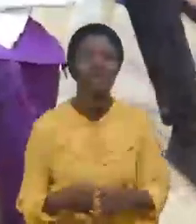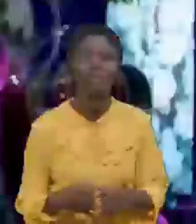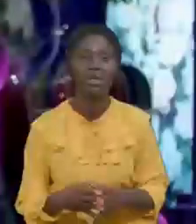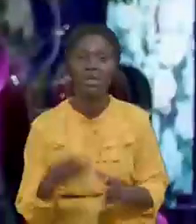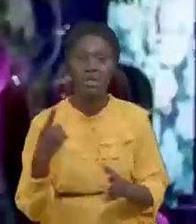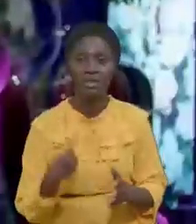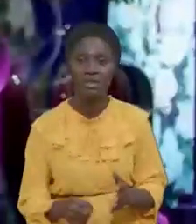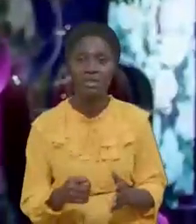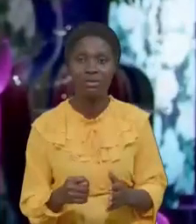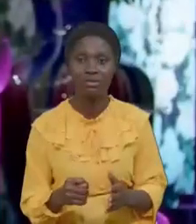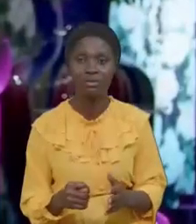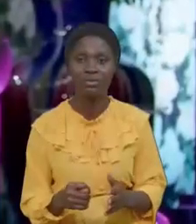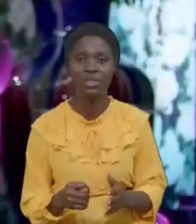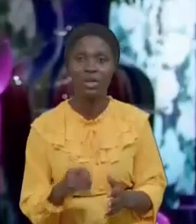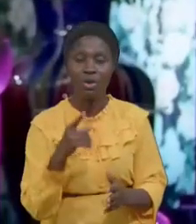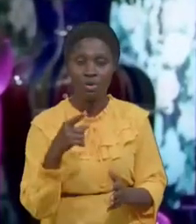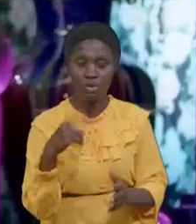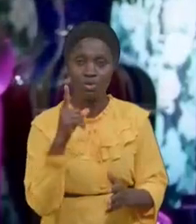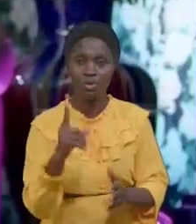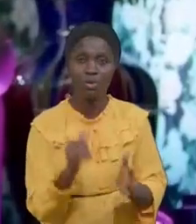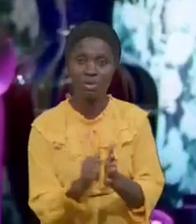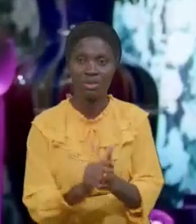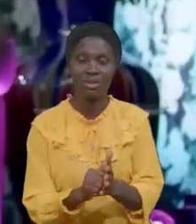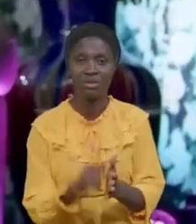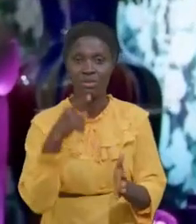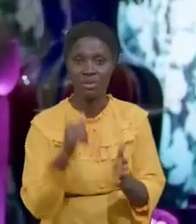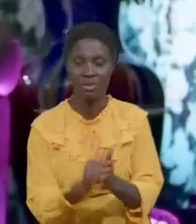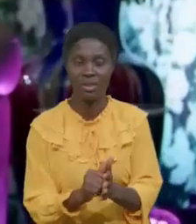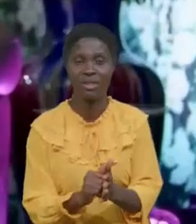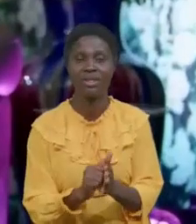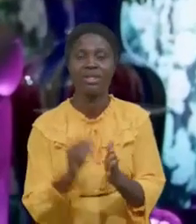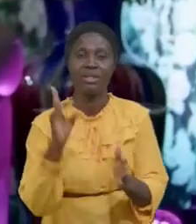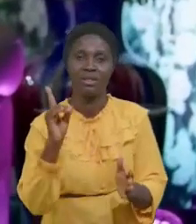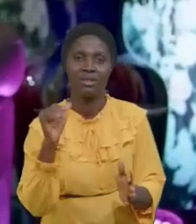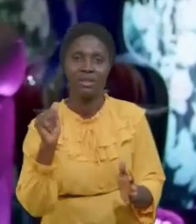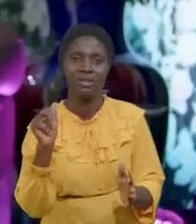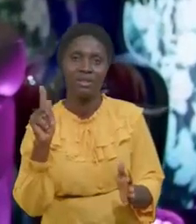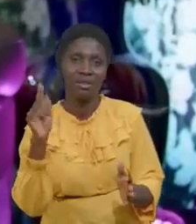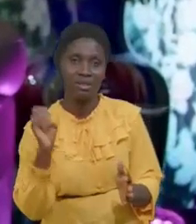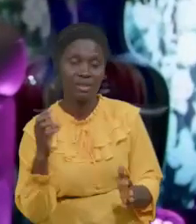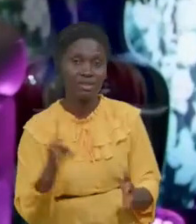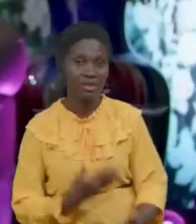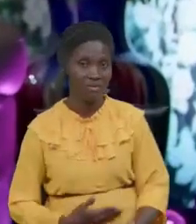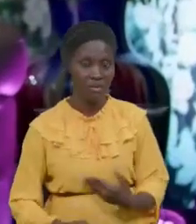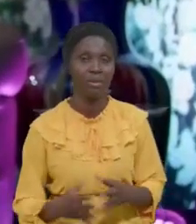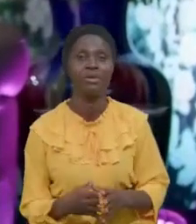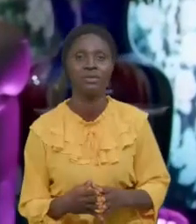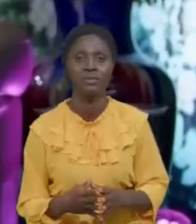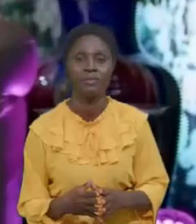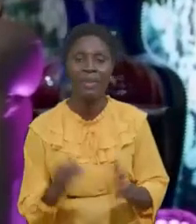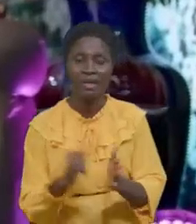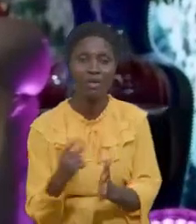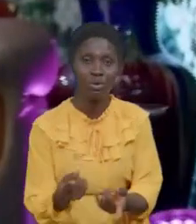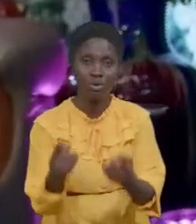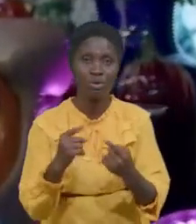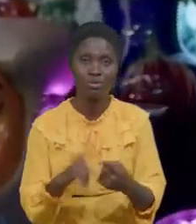date of birth, that you only came into an earthly, natural situation.